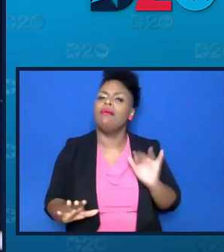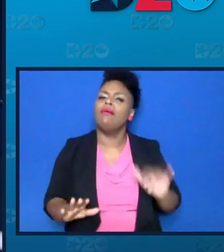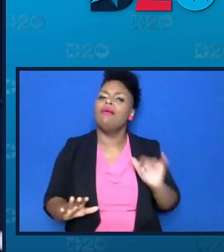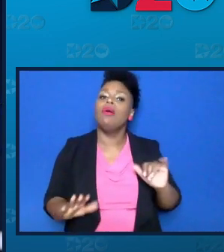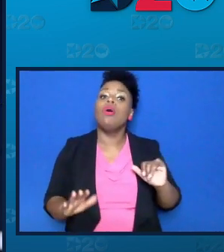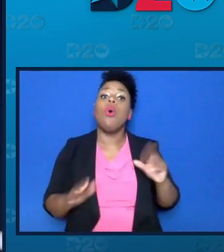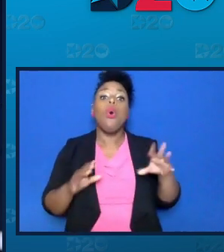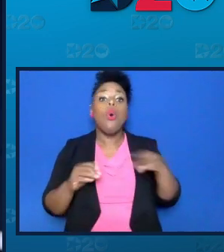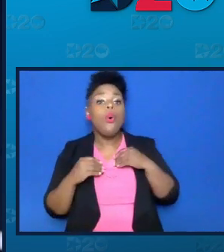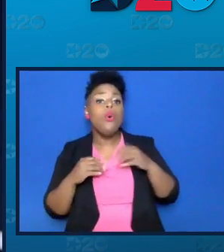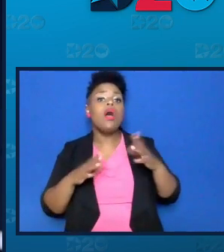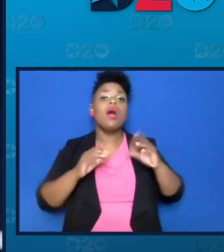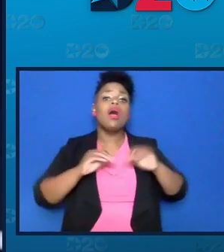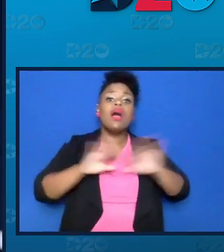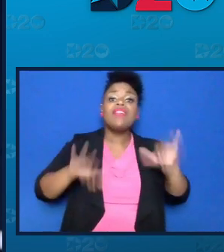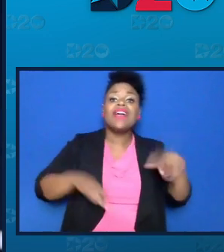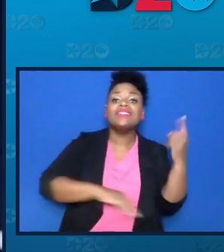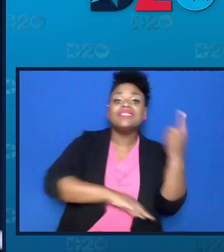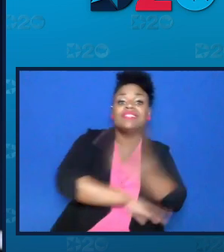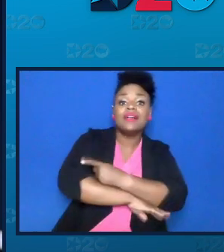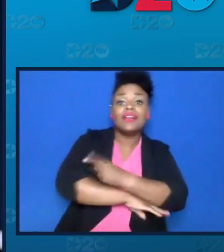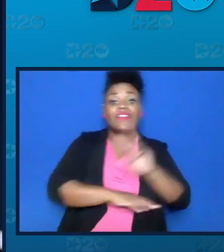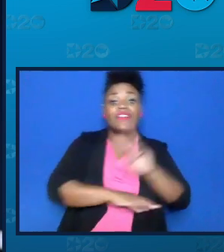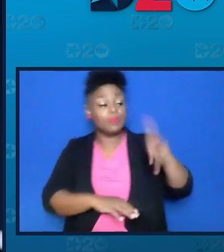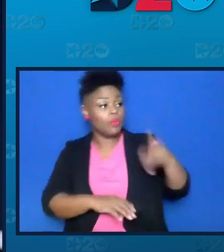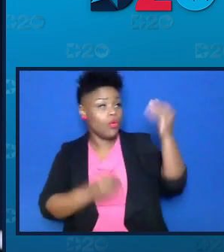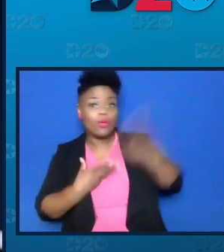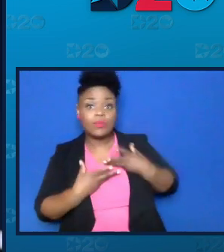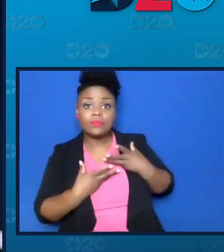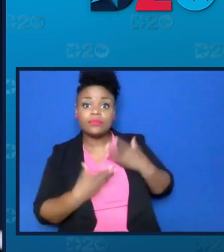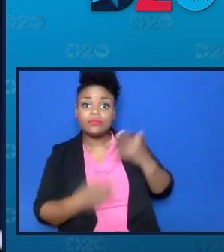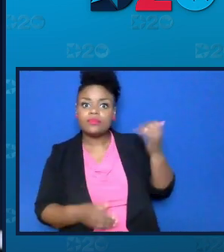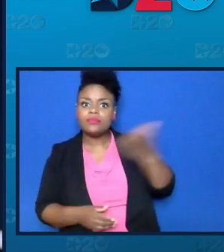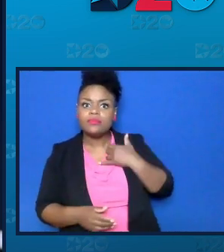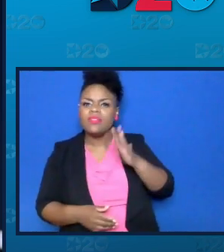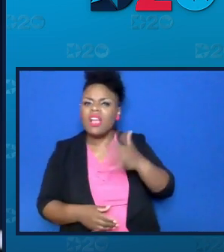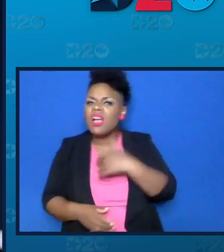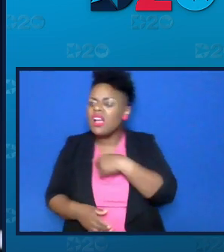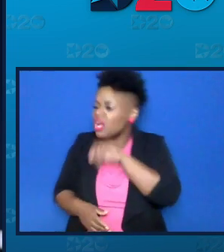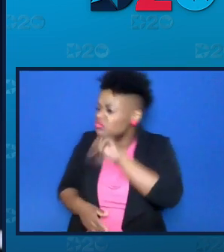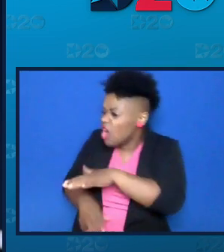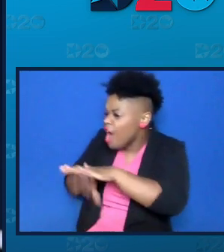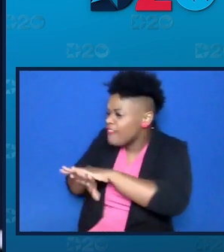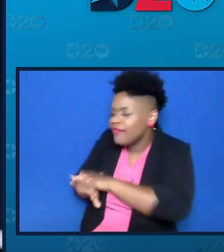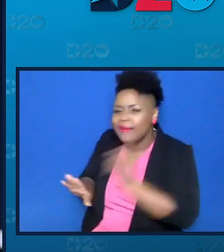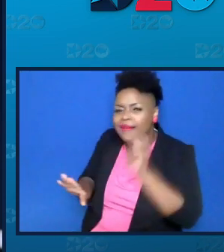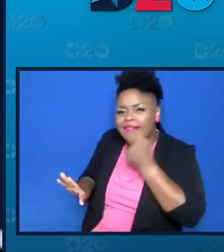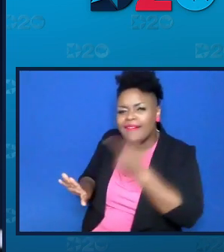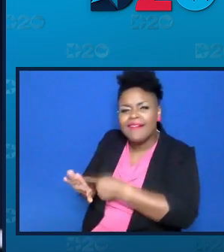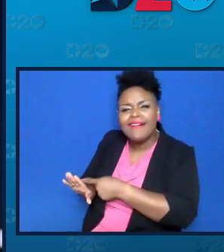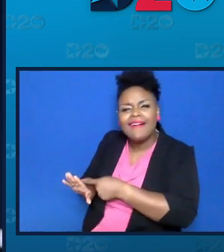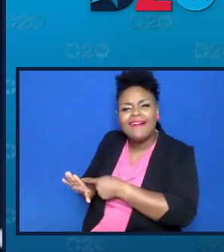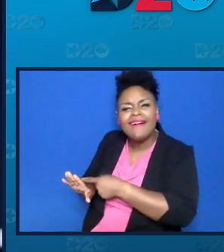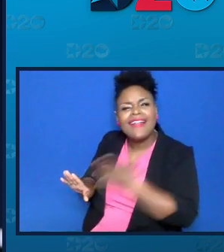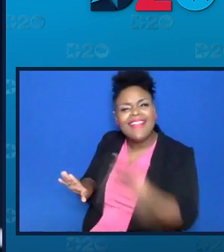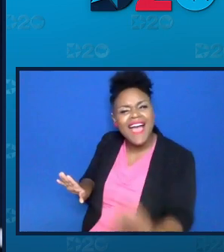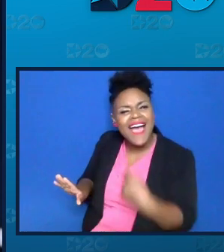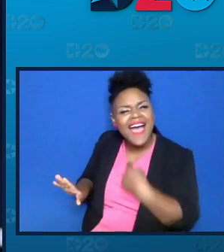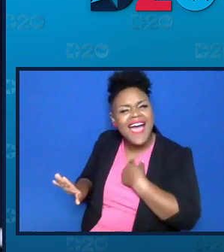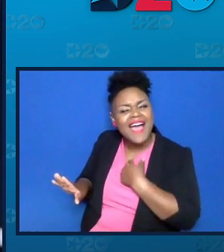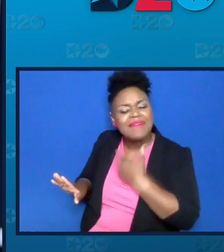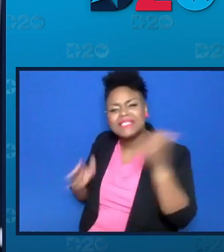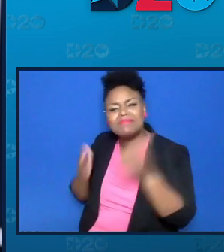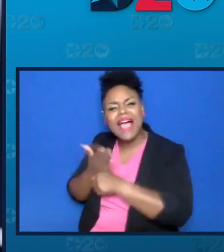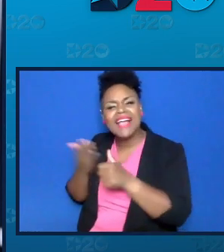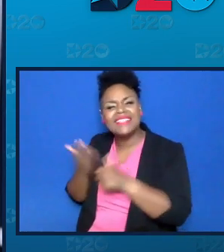he loved the cover and the whole article, and that it was one of the best issues of Arrive he had ever read. And that